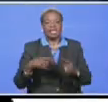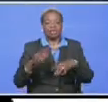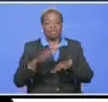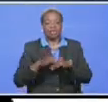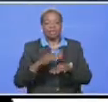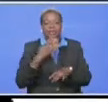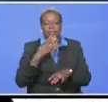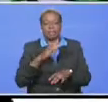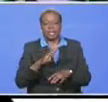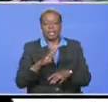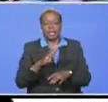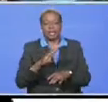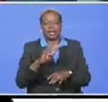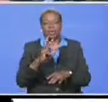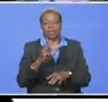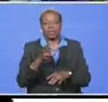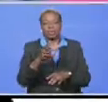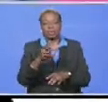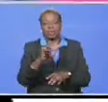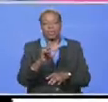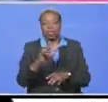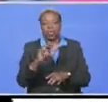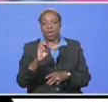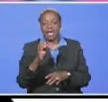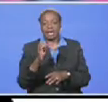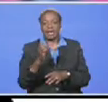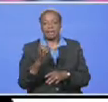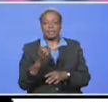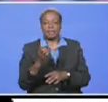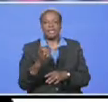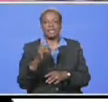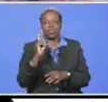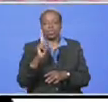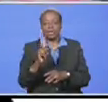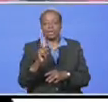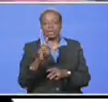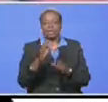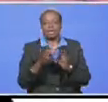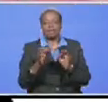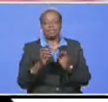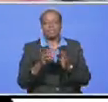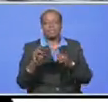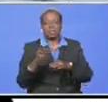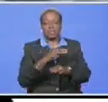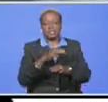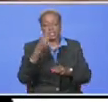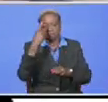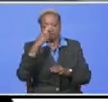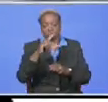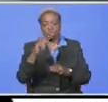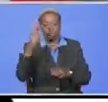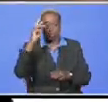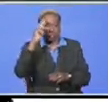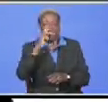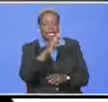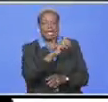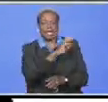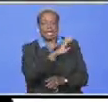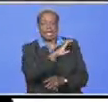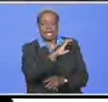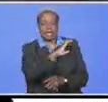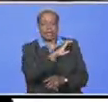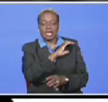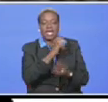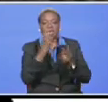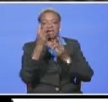For Me are two of the latest releases from Rick Carey that have been making the rounds on international platforms. Visiting the ZNS News